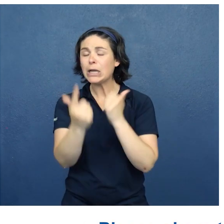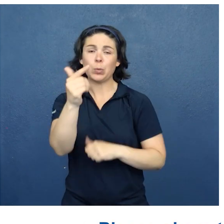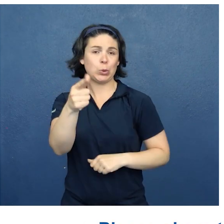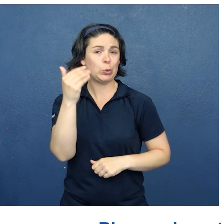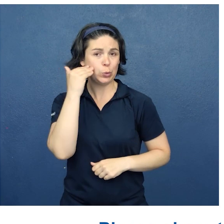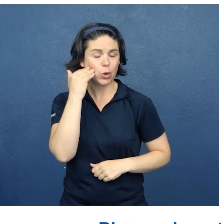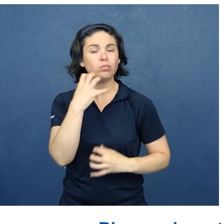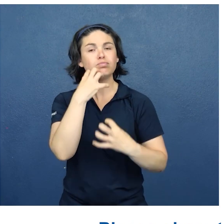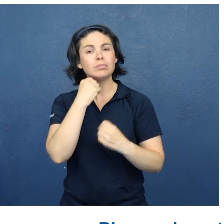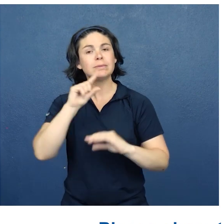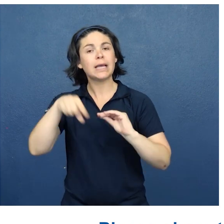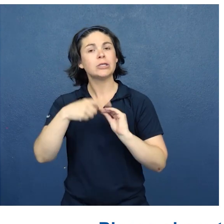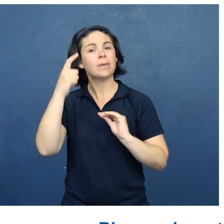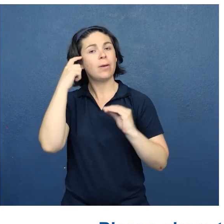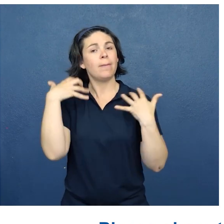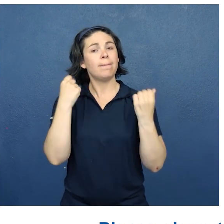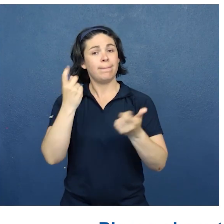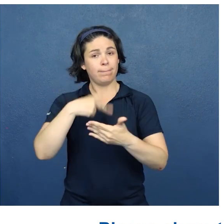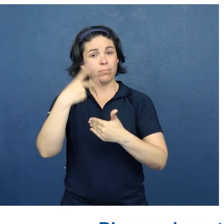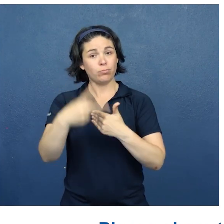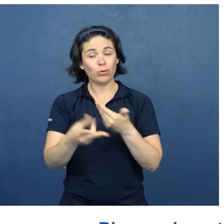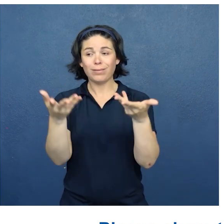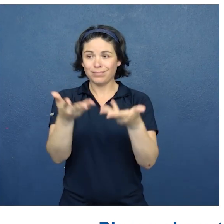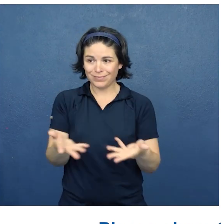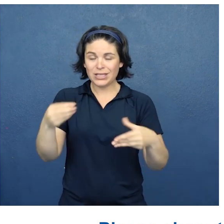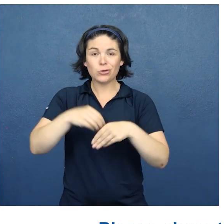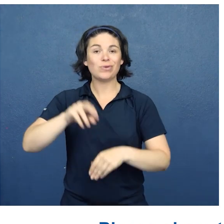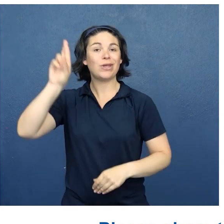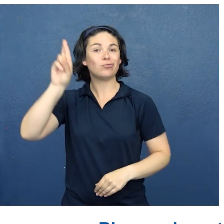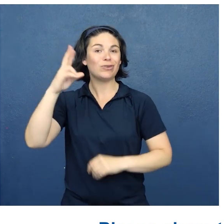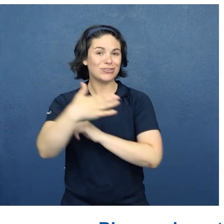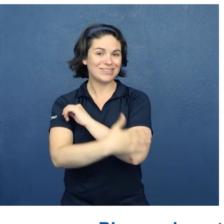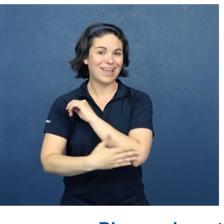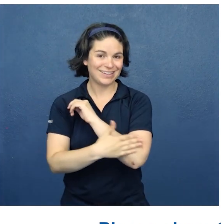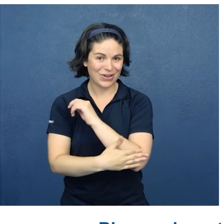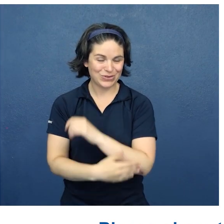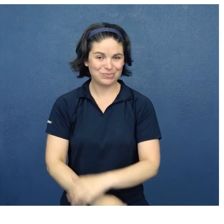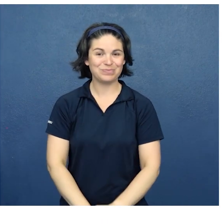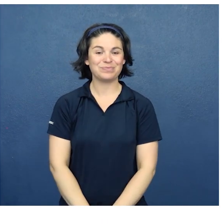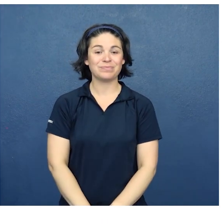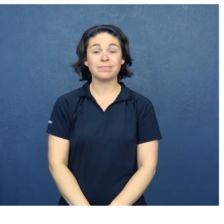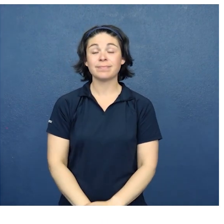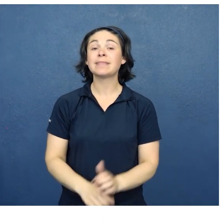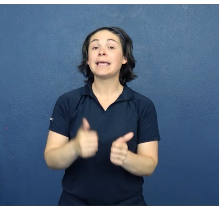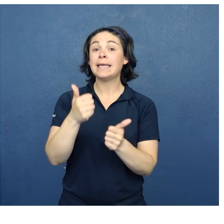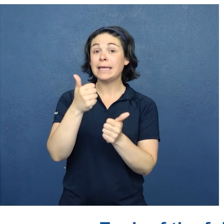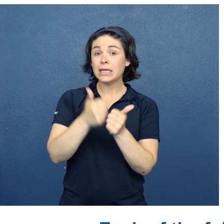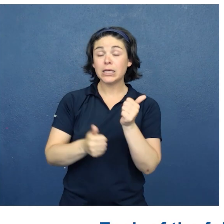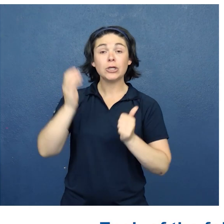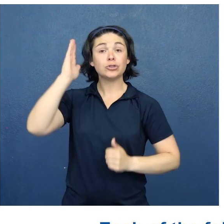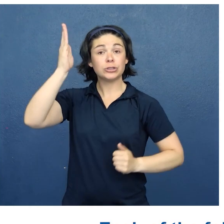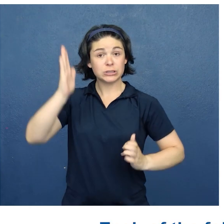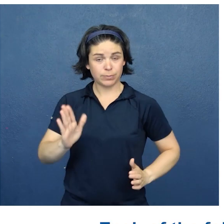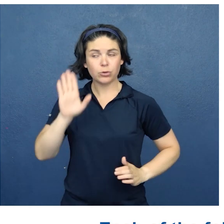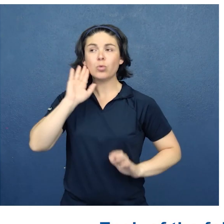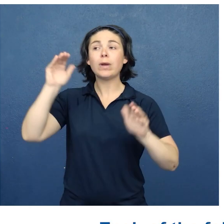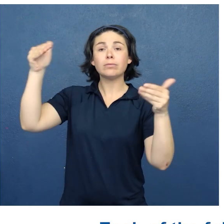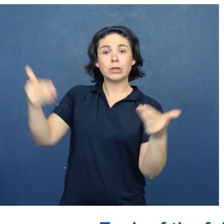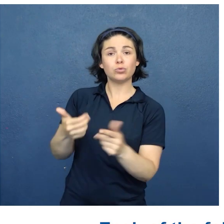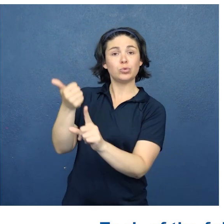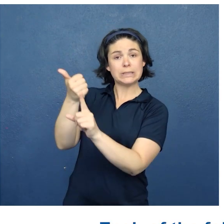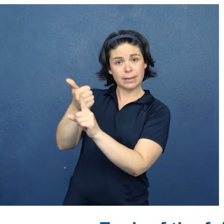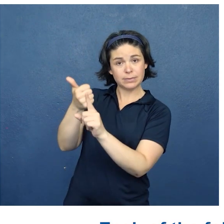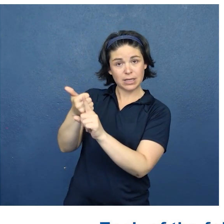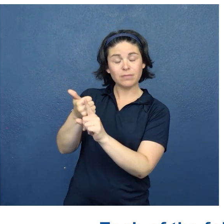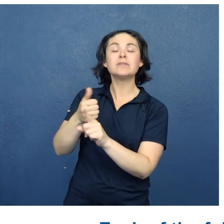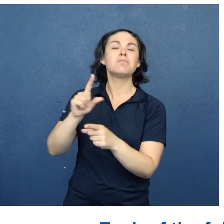anyone you know who cares about mental health programs in Riverside County. Each of the following speakers will